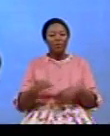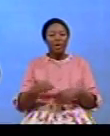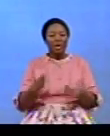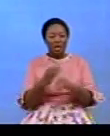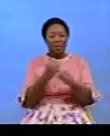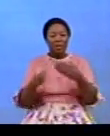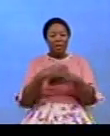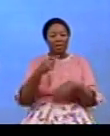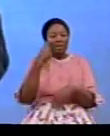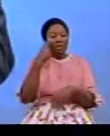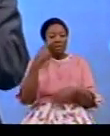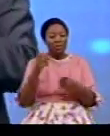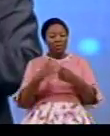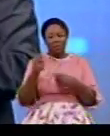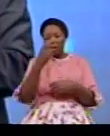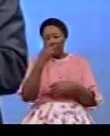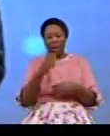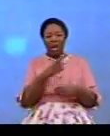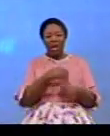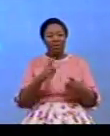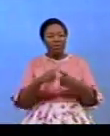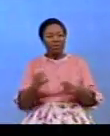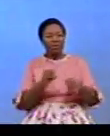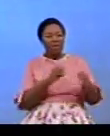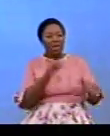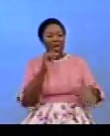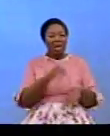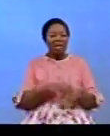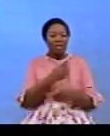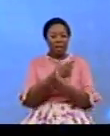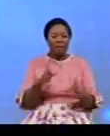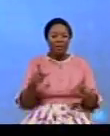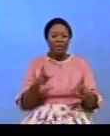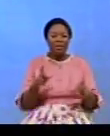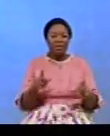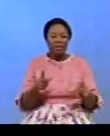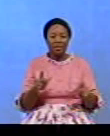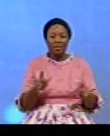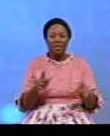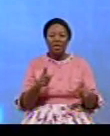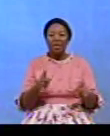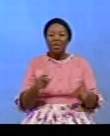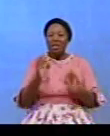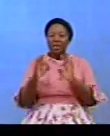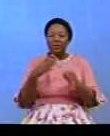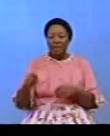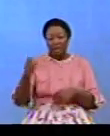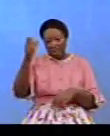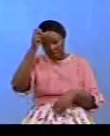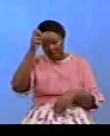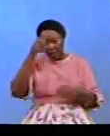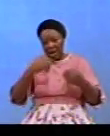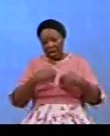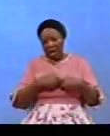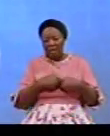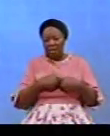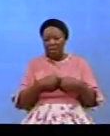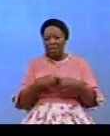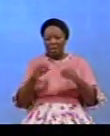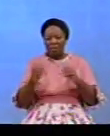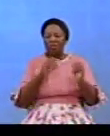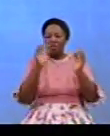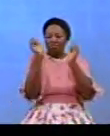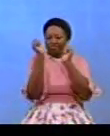Lord, and you are coming to the Lord tonight, I said you are coming to the Lord tonight. We seek the